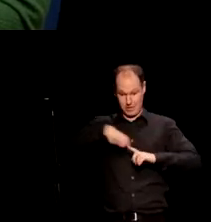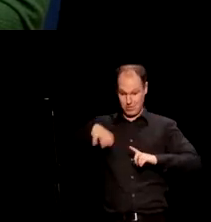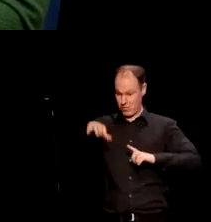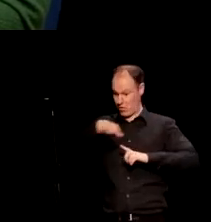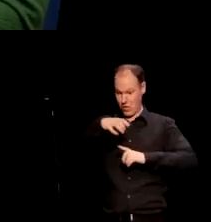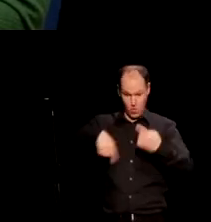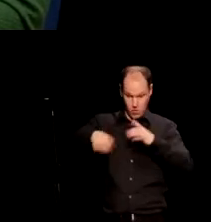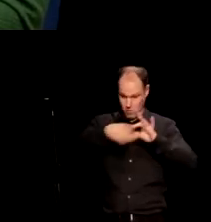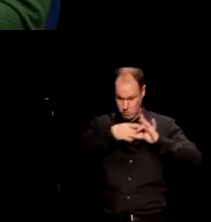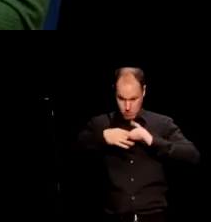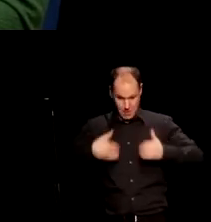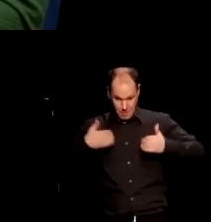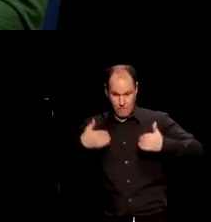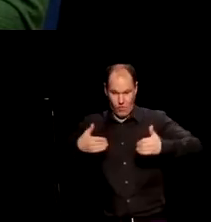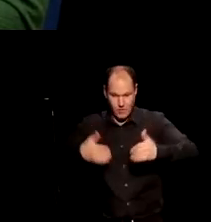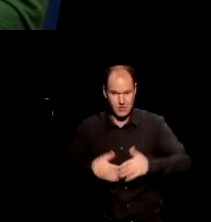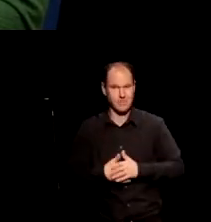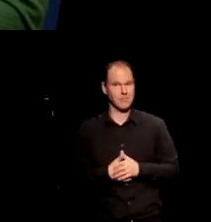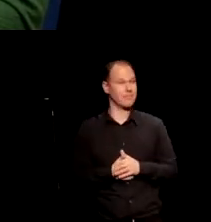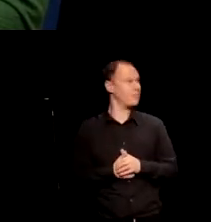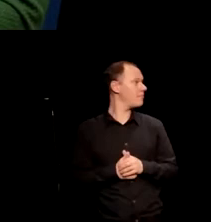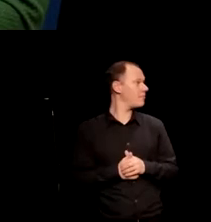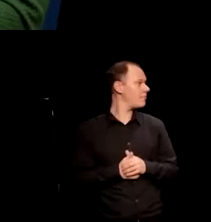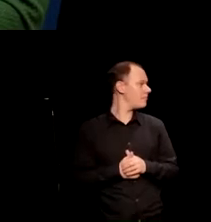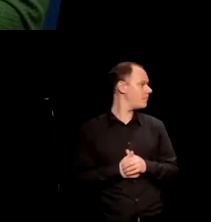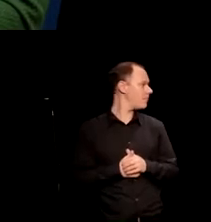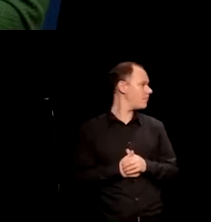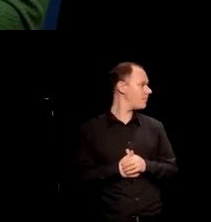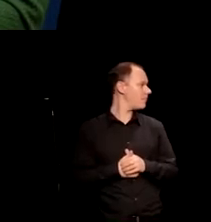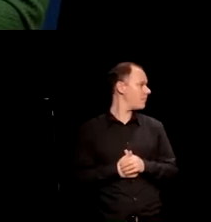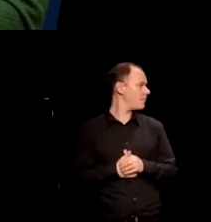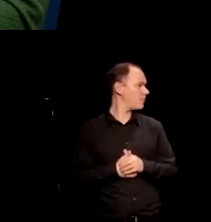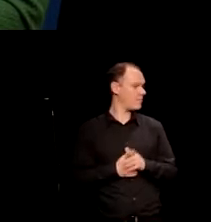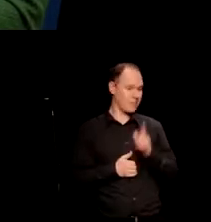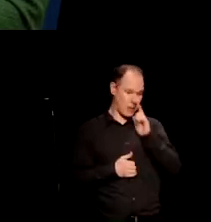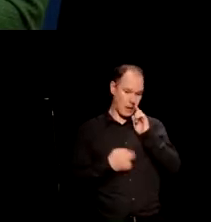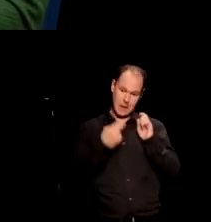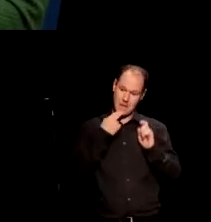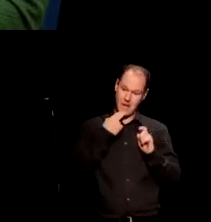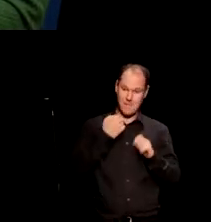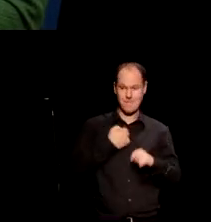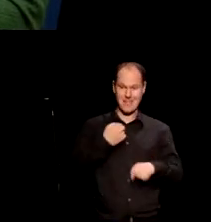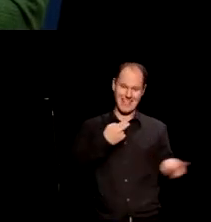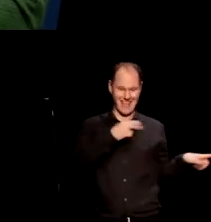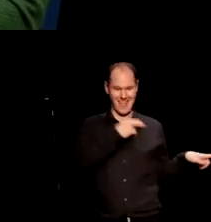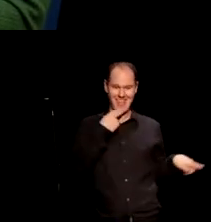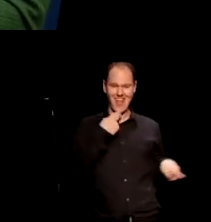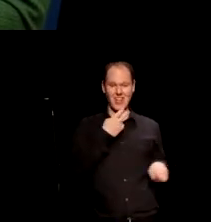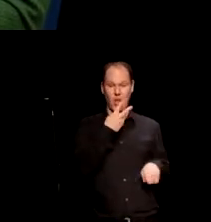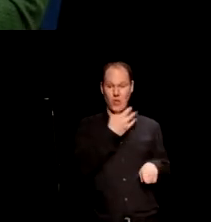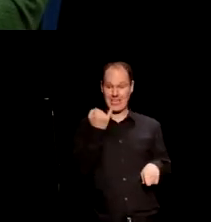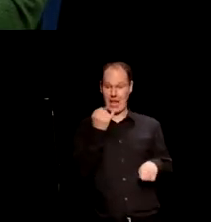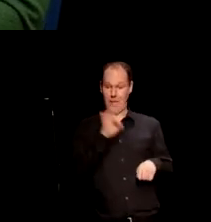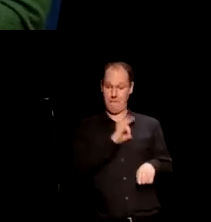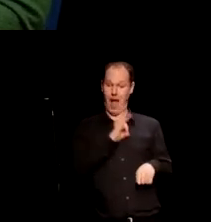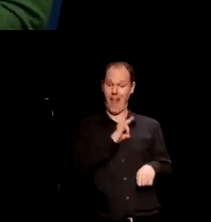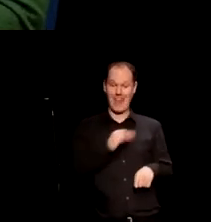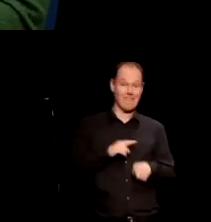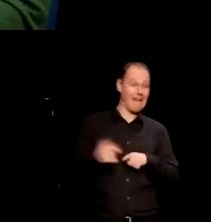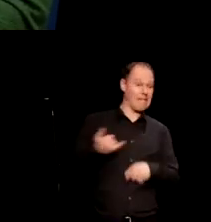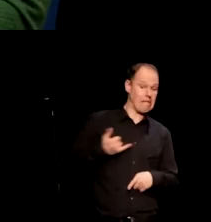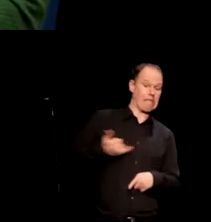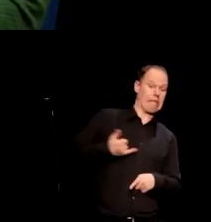that. You have to excuse me, my son's 26th birthday and he's trying to call me. Oh, happy